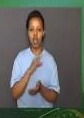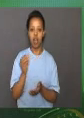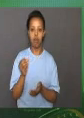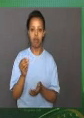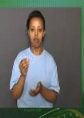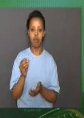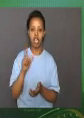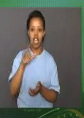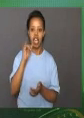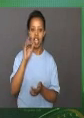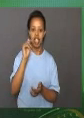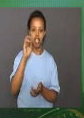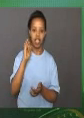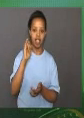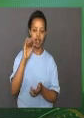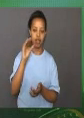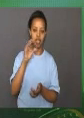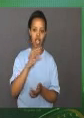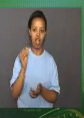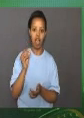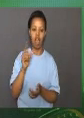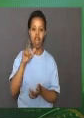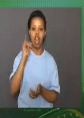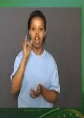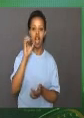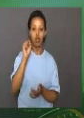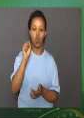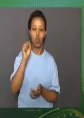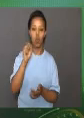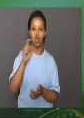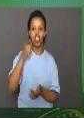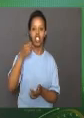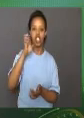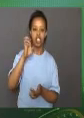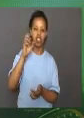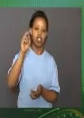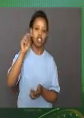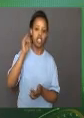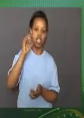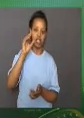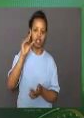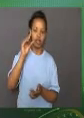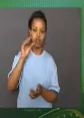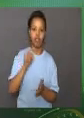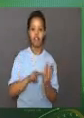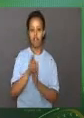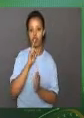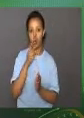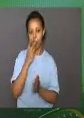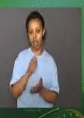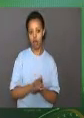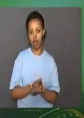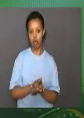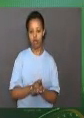lytic and lysogenic multiplication of viruses. I hope you are ready